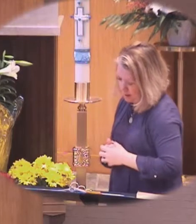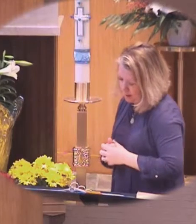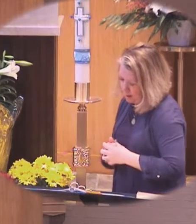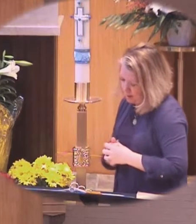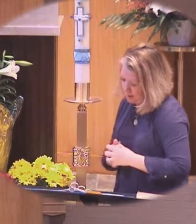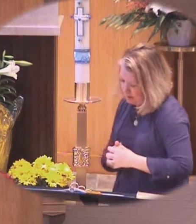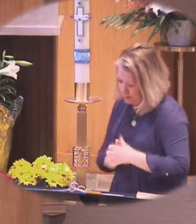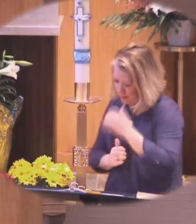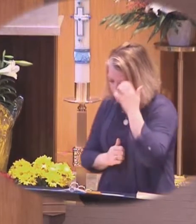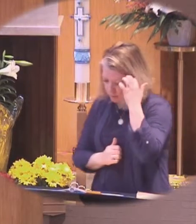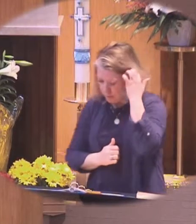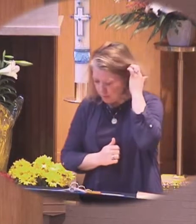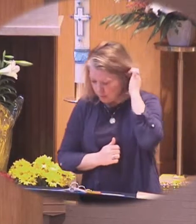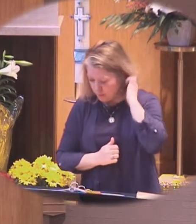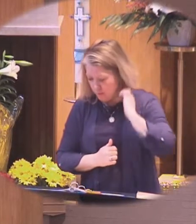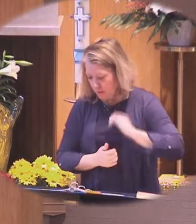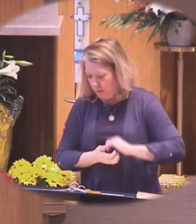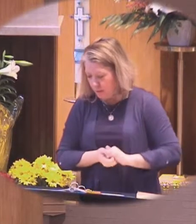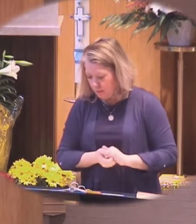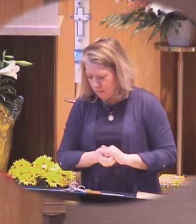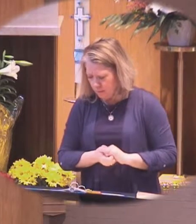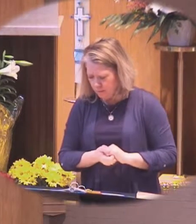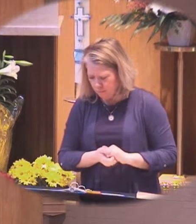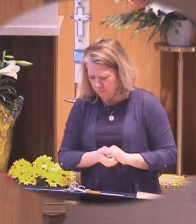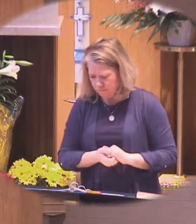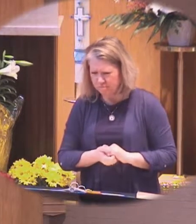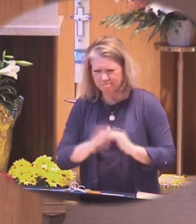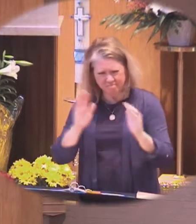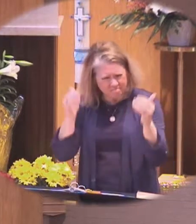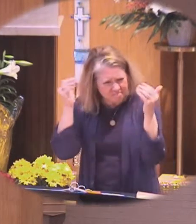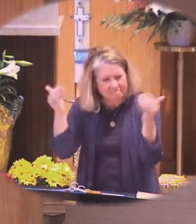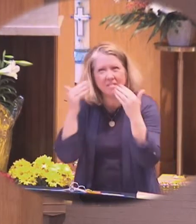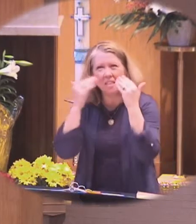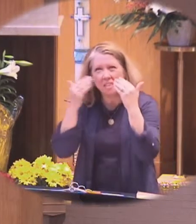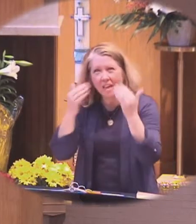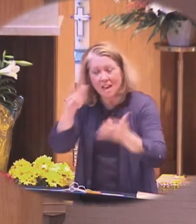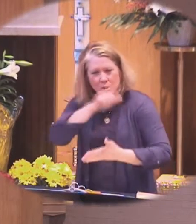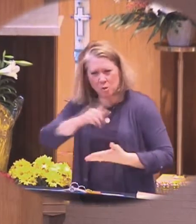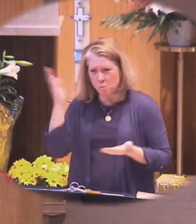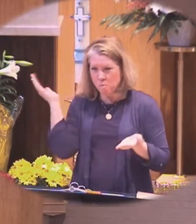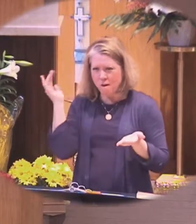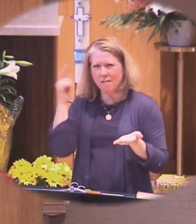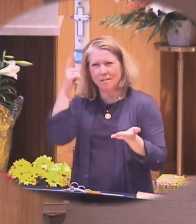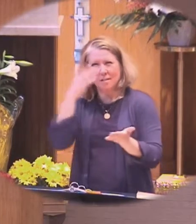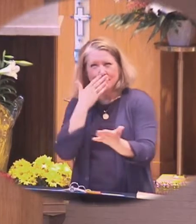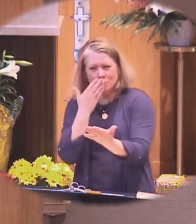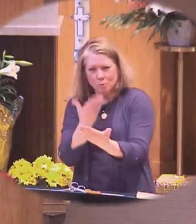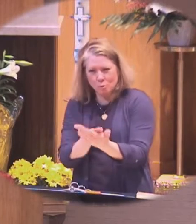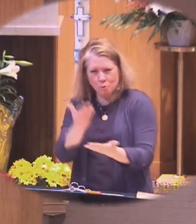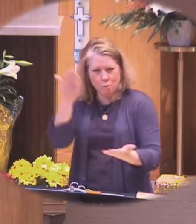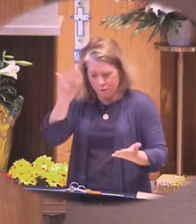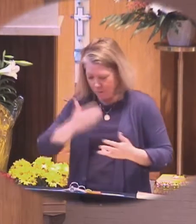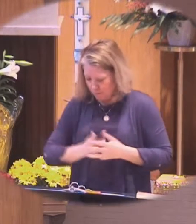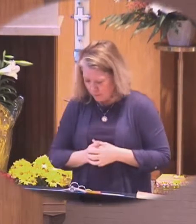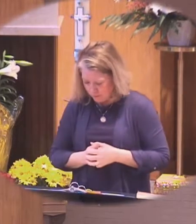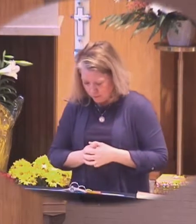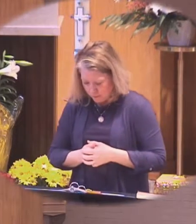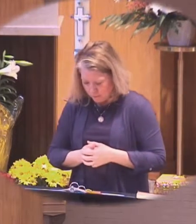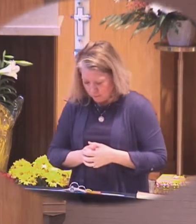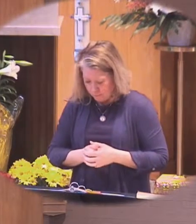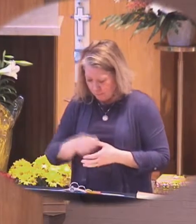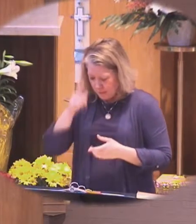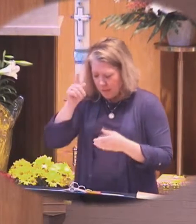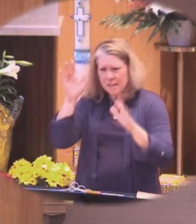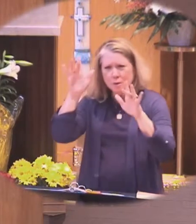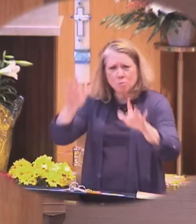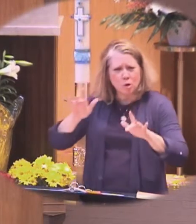be glad. Give thanks to the Lord, for he is good,